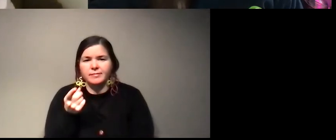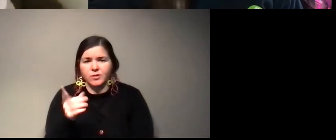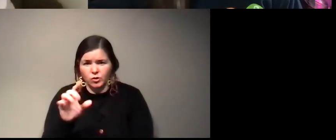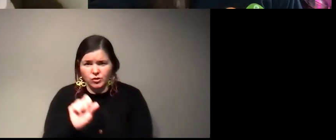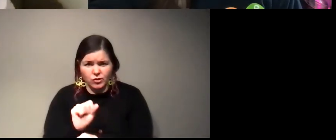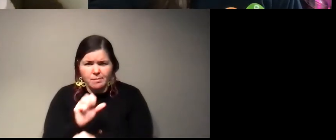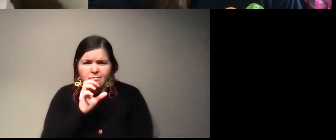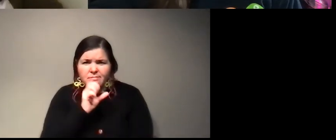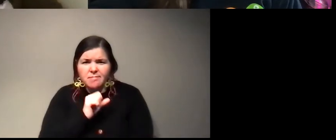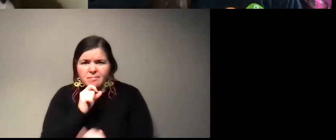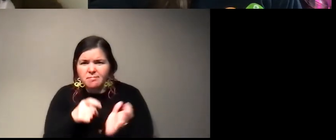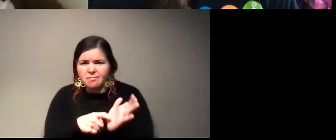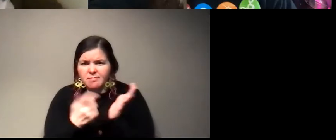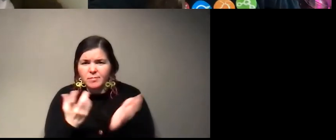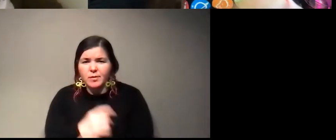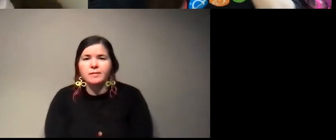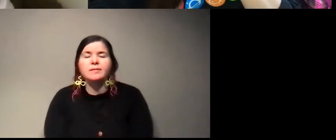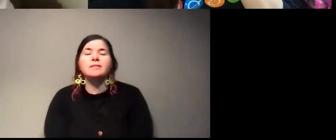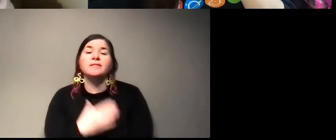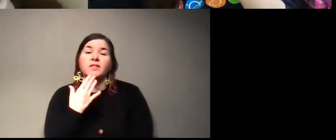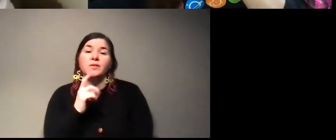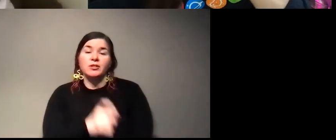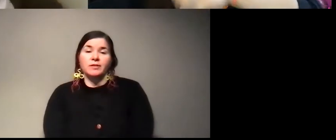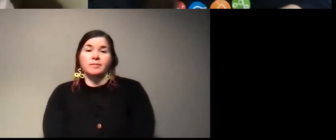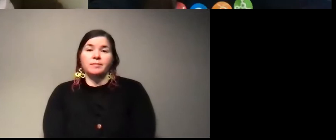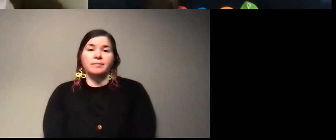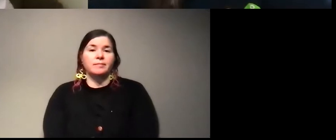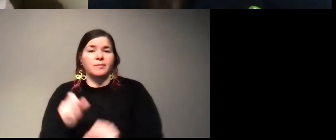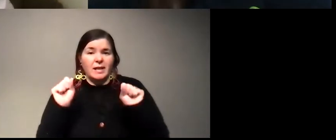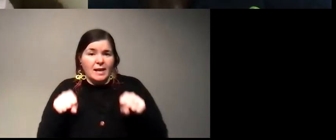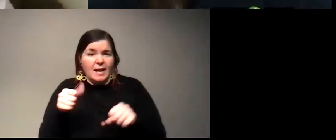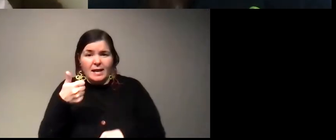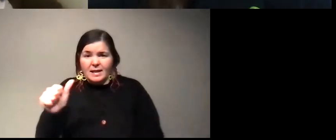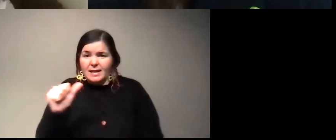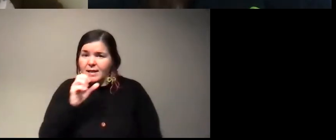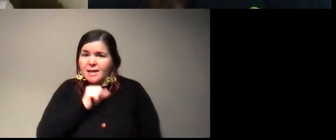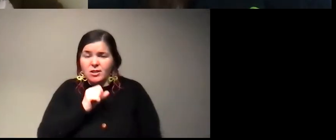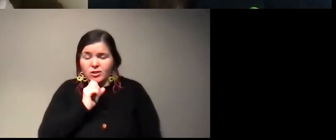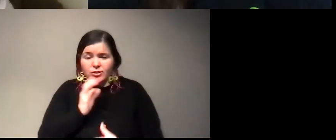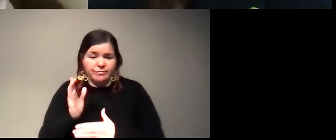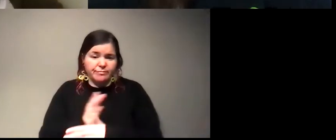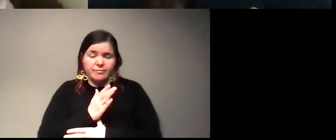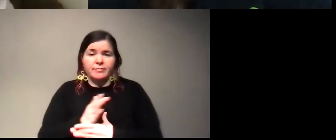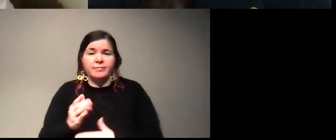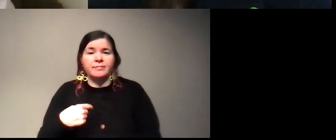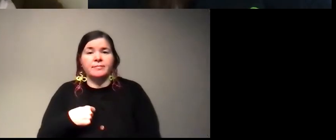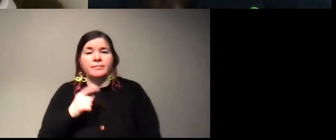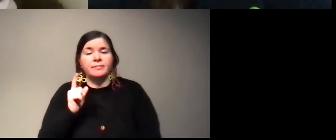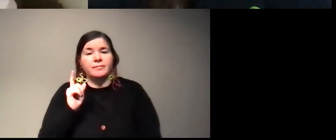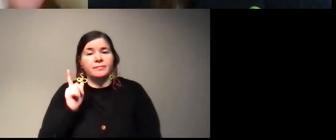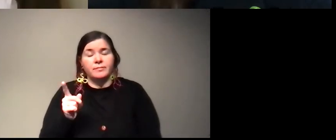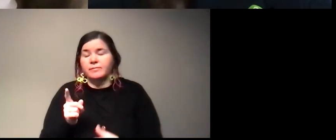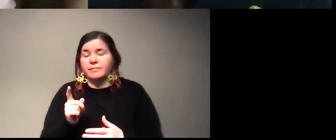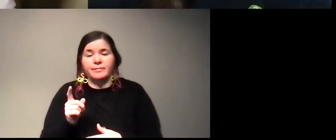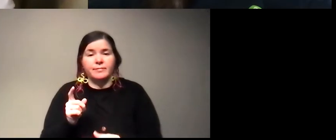job? That's a great question. So you can be any age you want to be. I went straight through. So